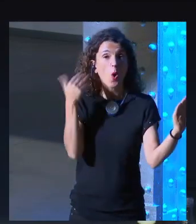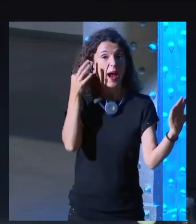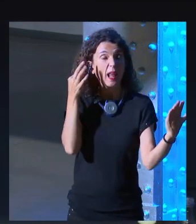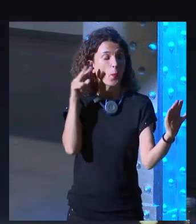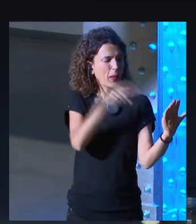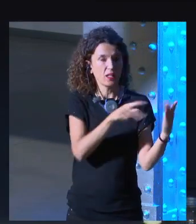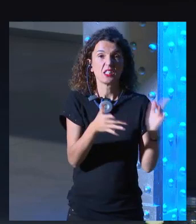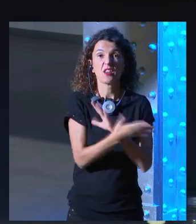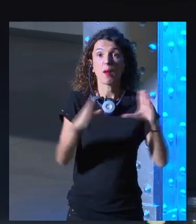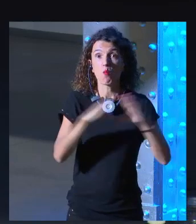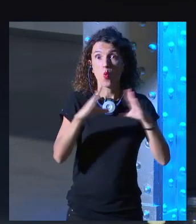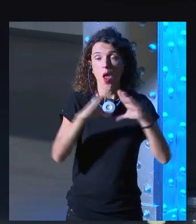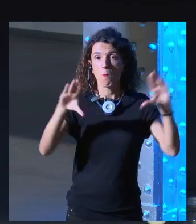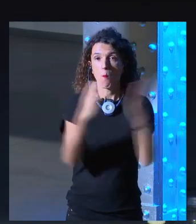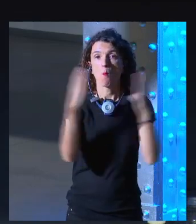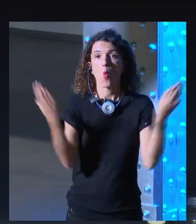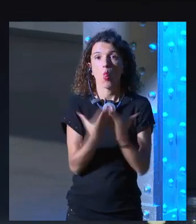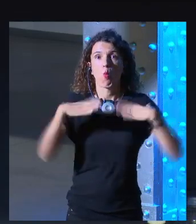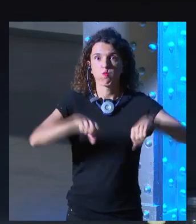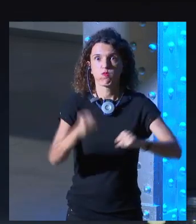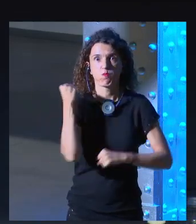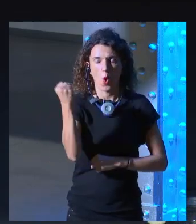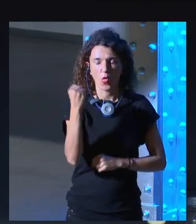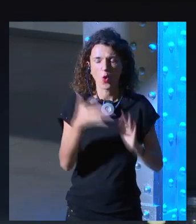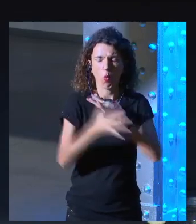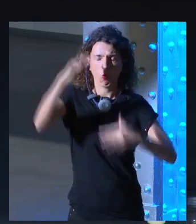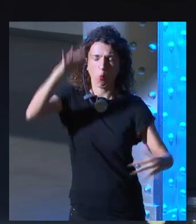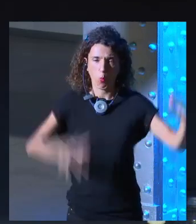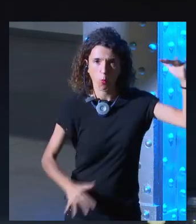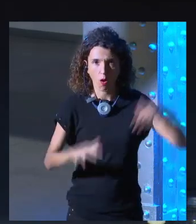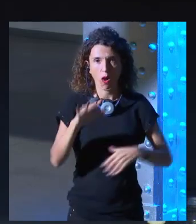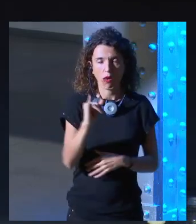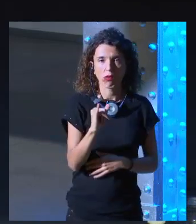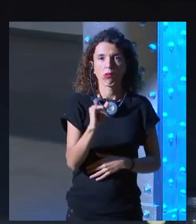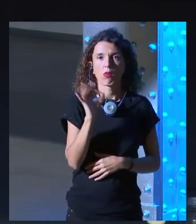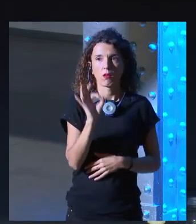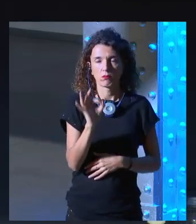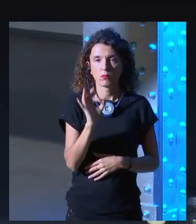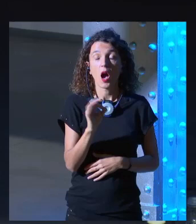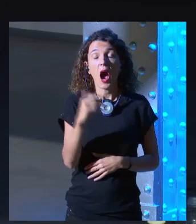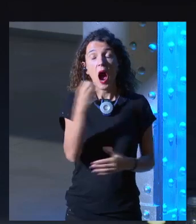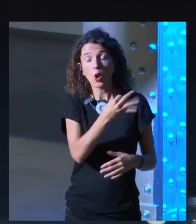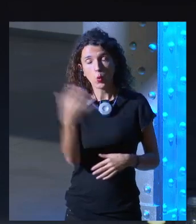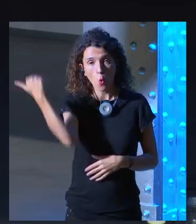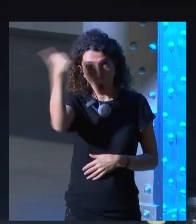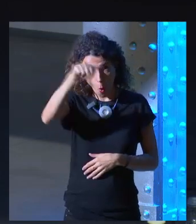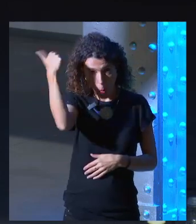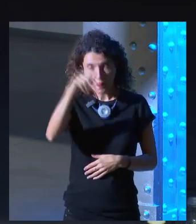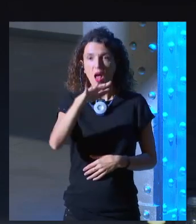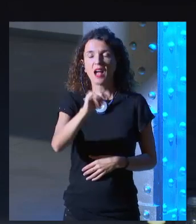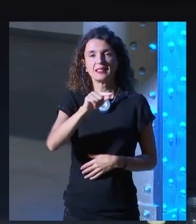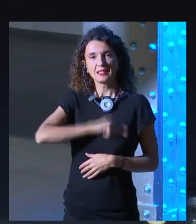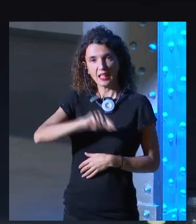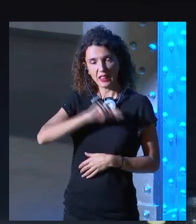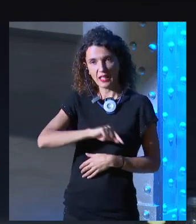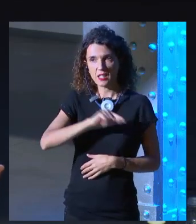always that imbalance still, and there are some men who feel a lot more comfortable in a room full of people who